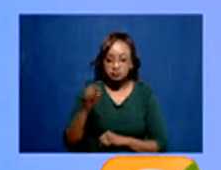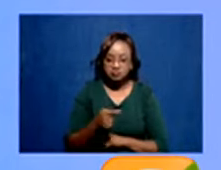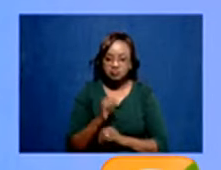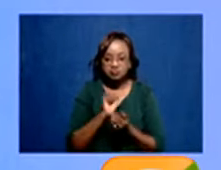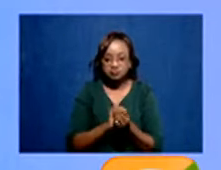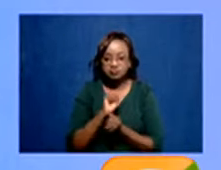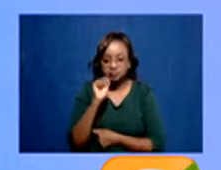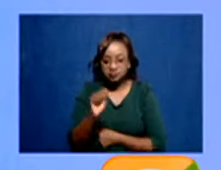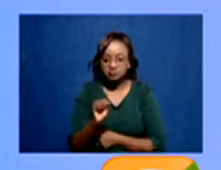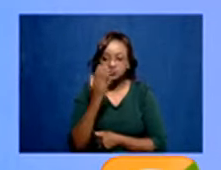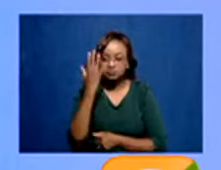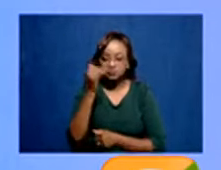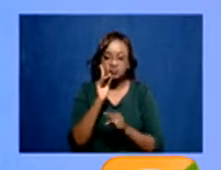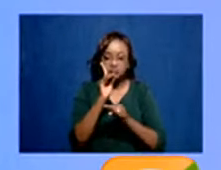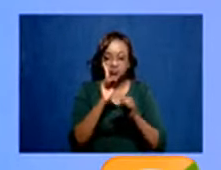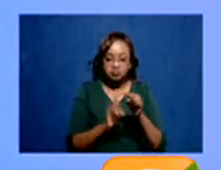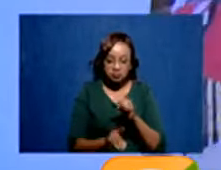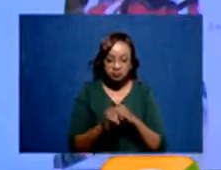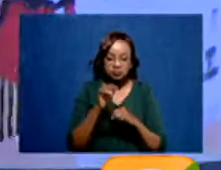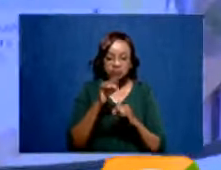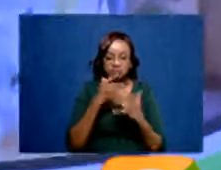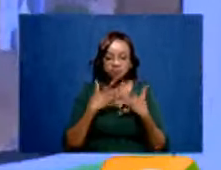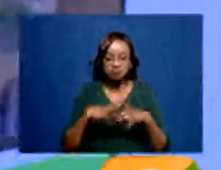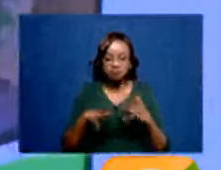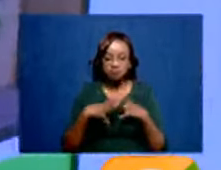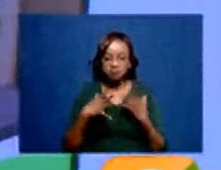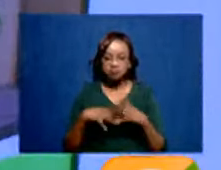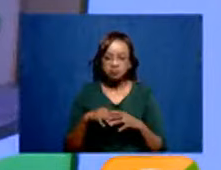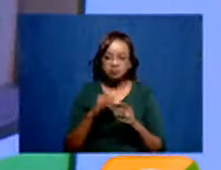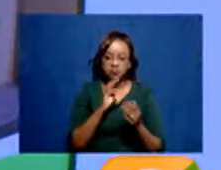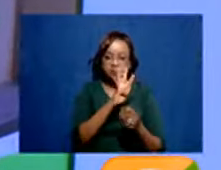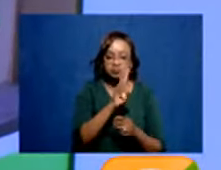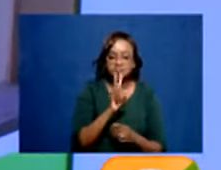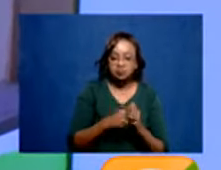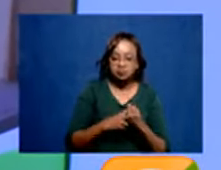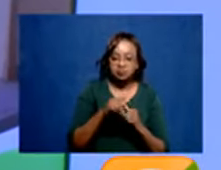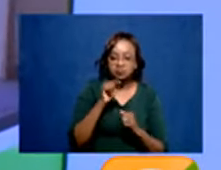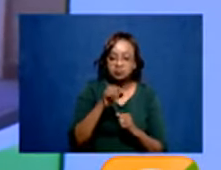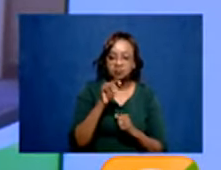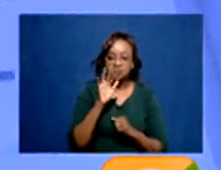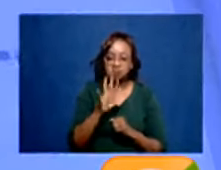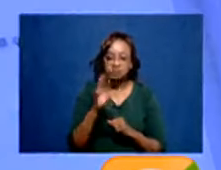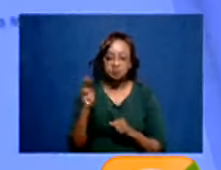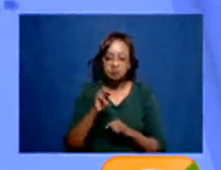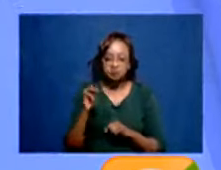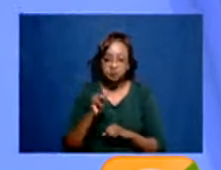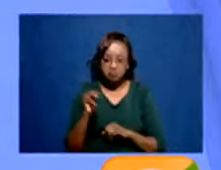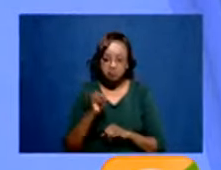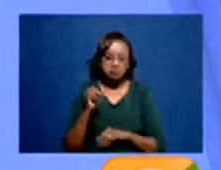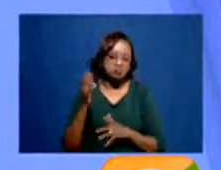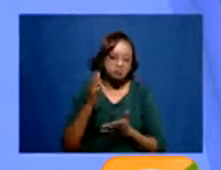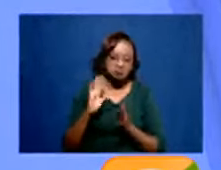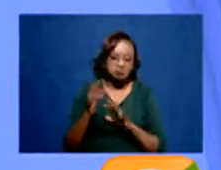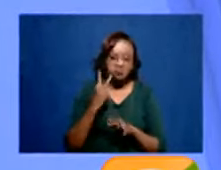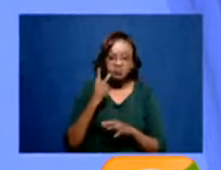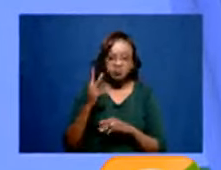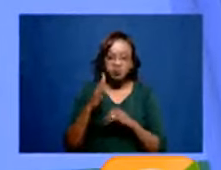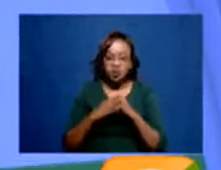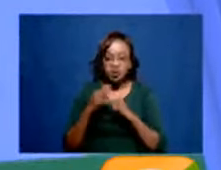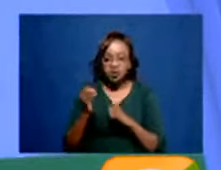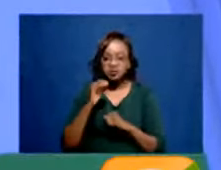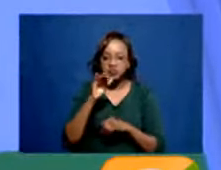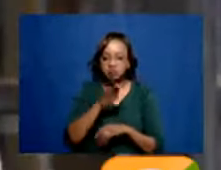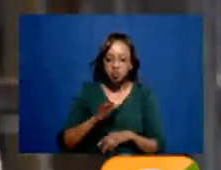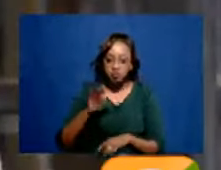164,015, having divided the population at the time 47.5 million with a stipulated 290